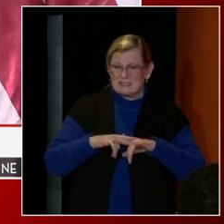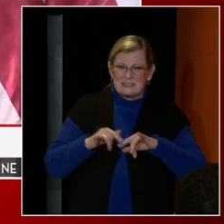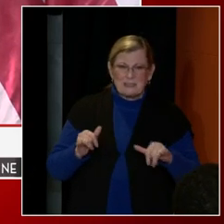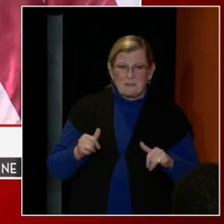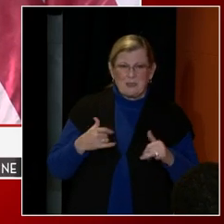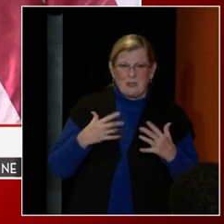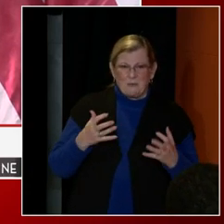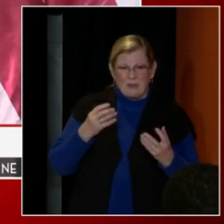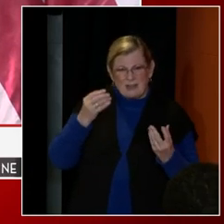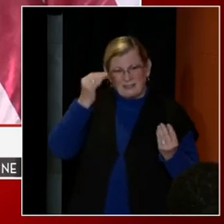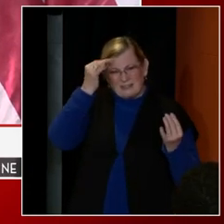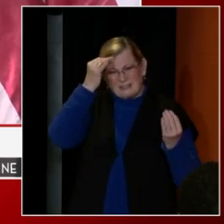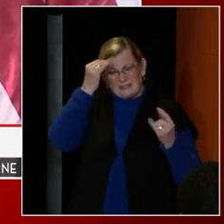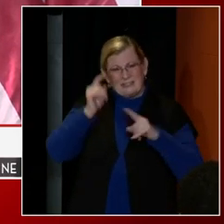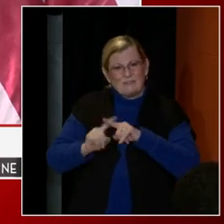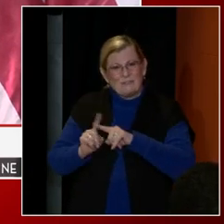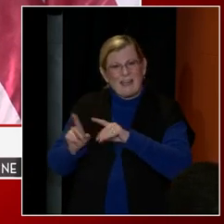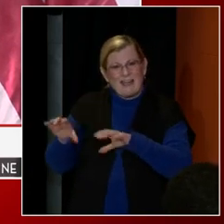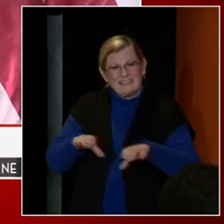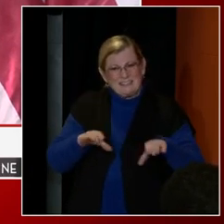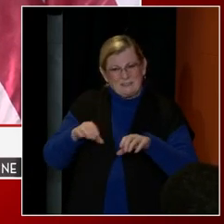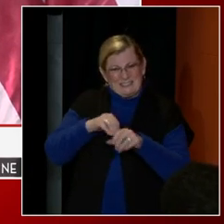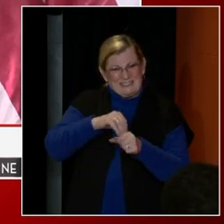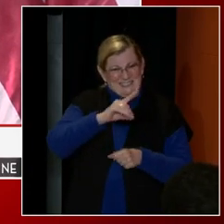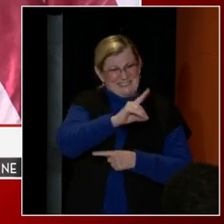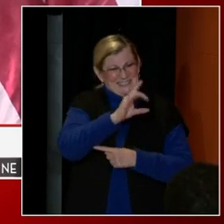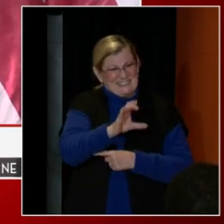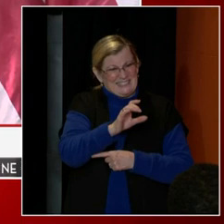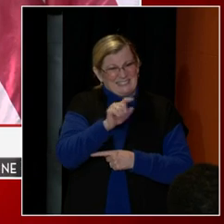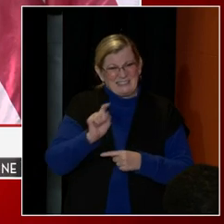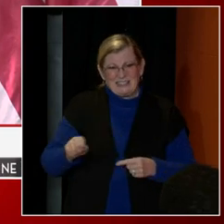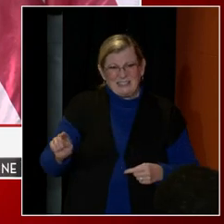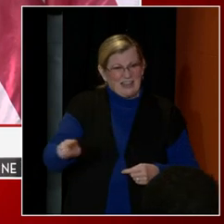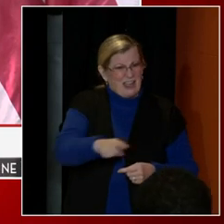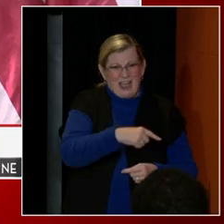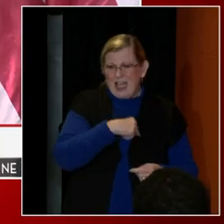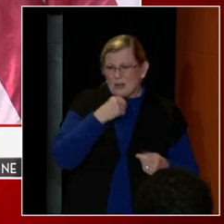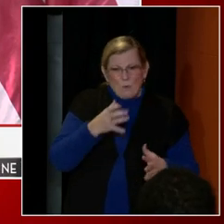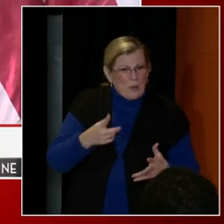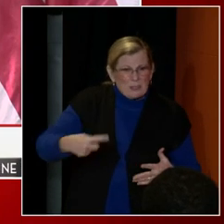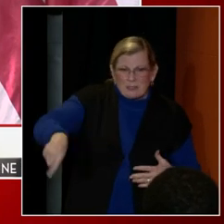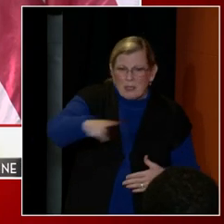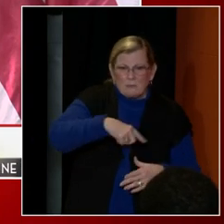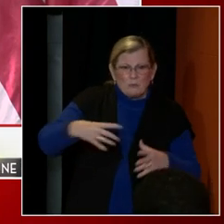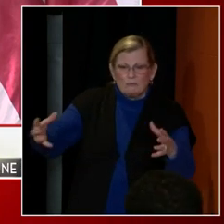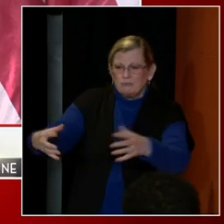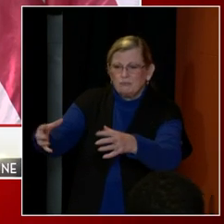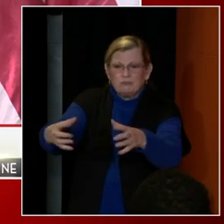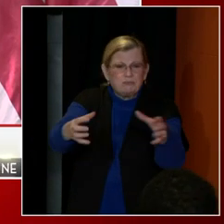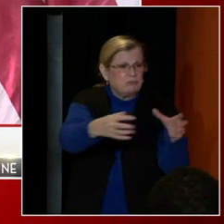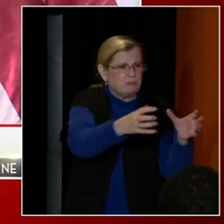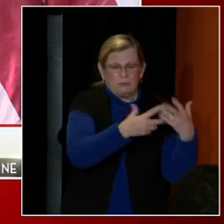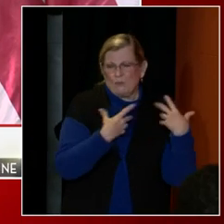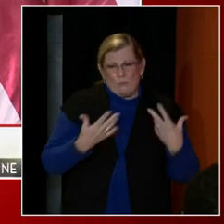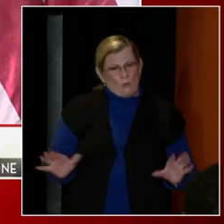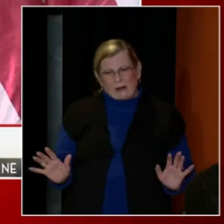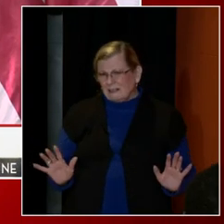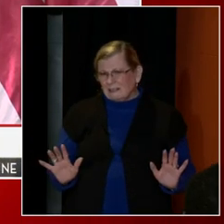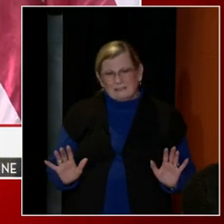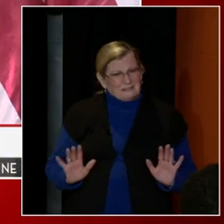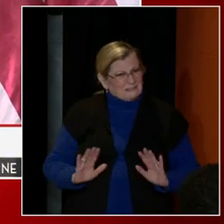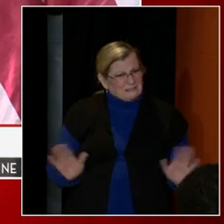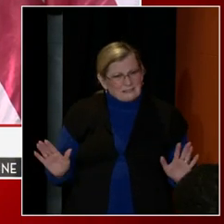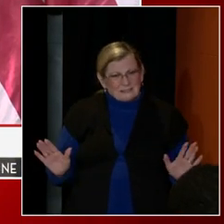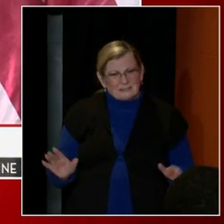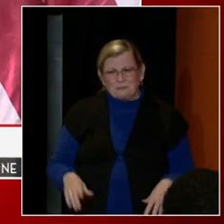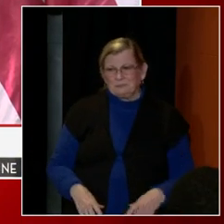activities in the city that we were going to discourage people from doing at the same level that they've been doing it. And